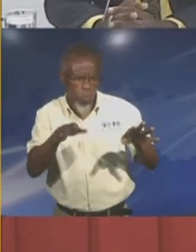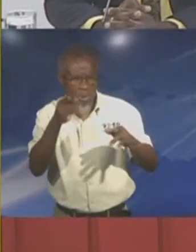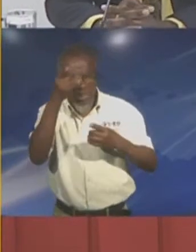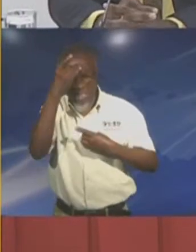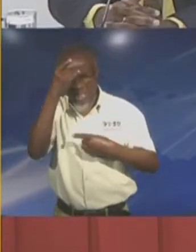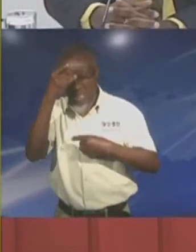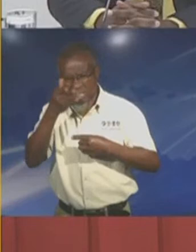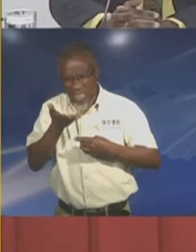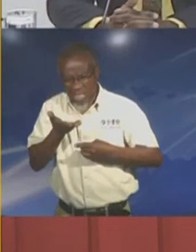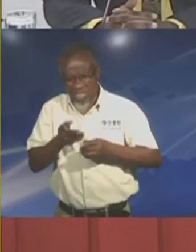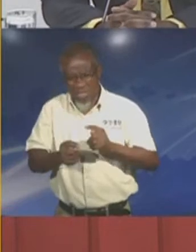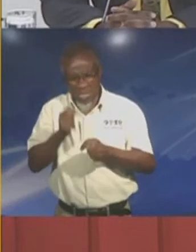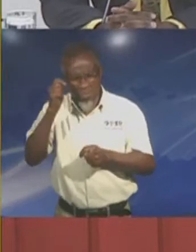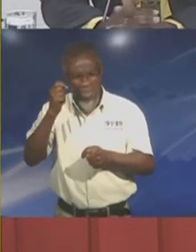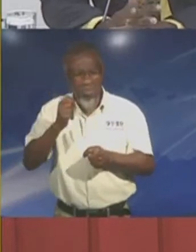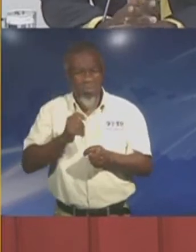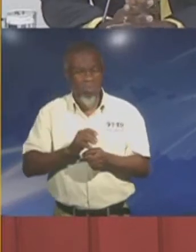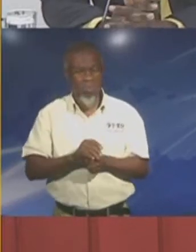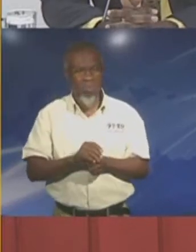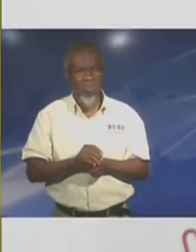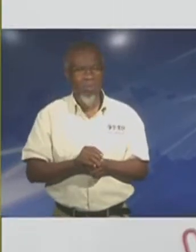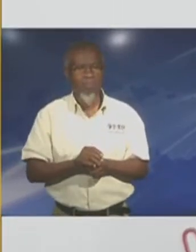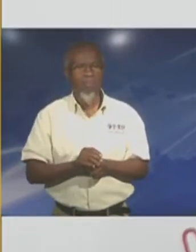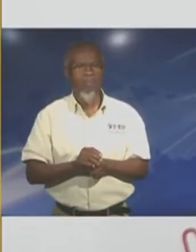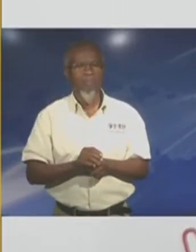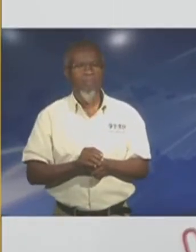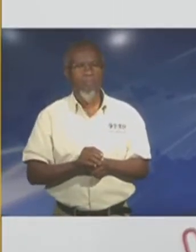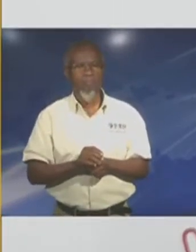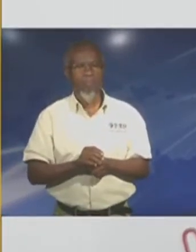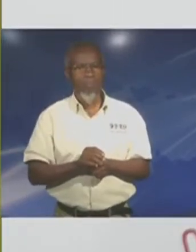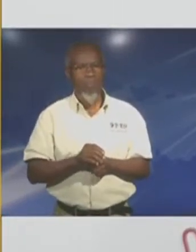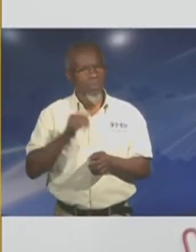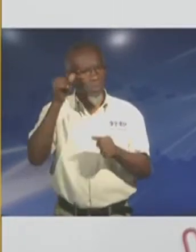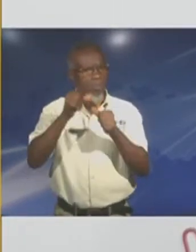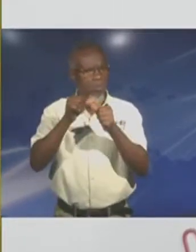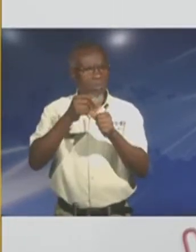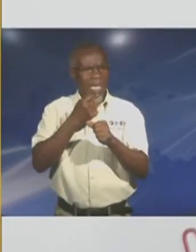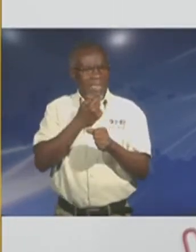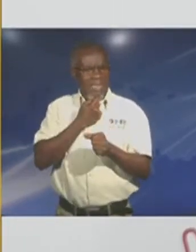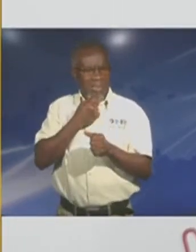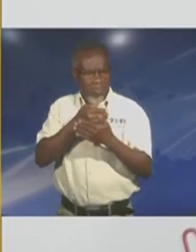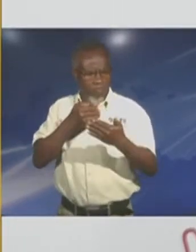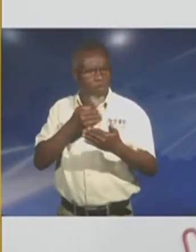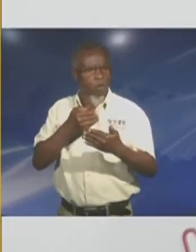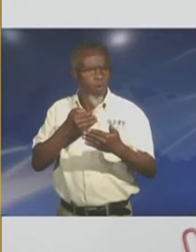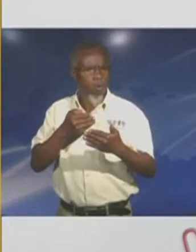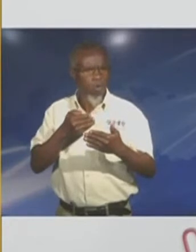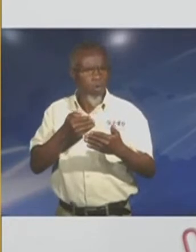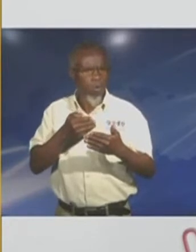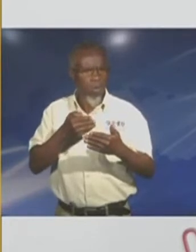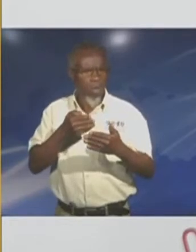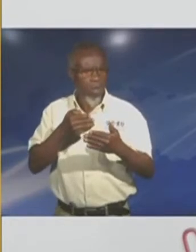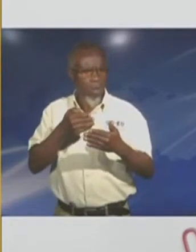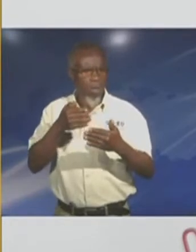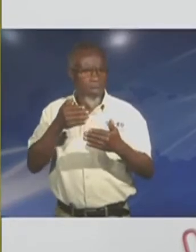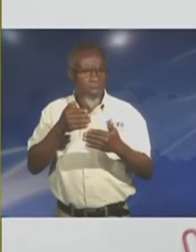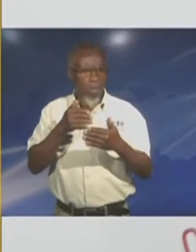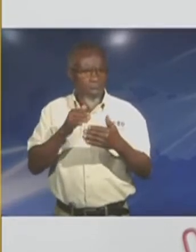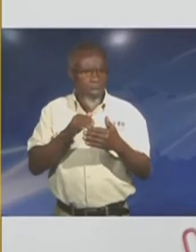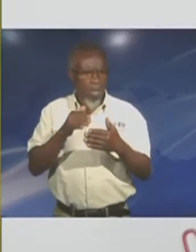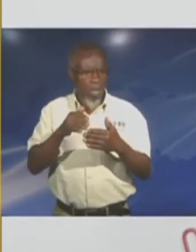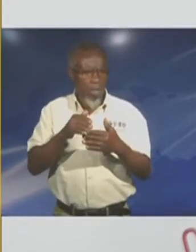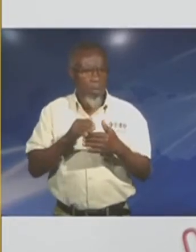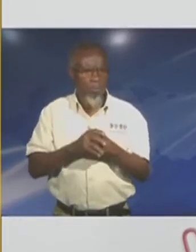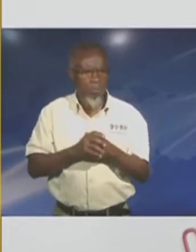Okay, thank you, Mr. Khan, for the question. So, as I mentioned in the roundup that I just did, beyond COVID-19, on which we have that